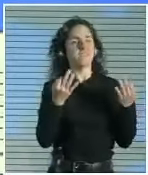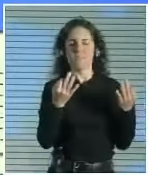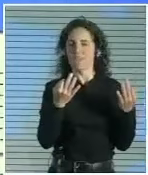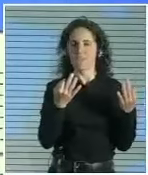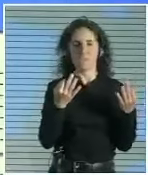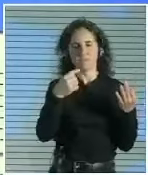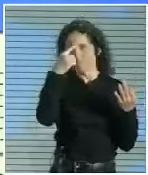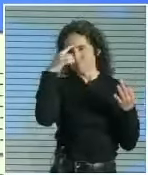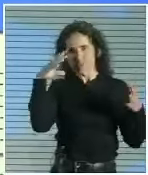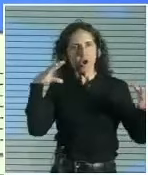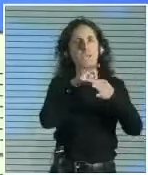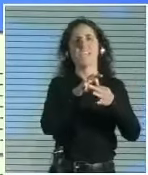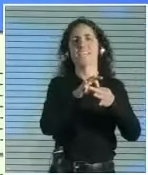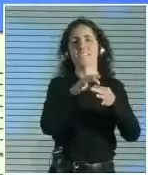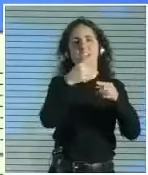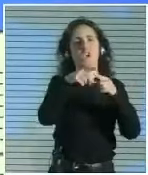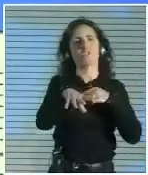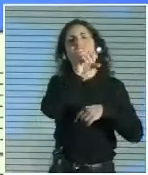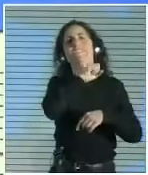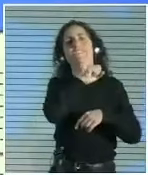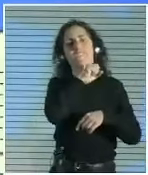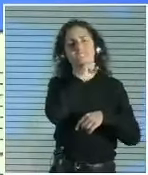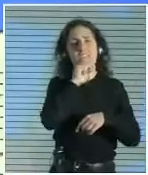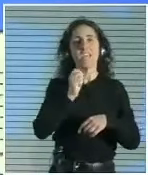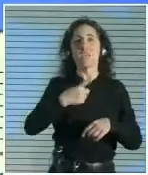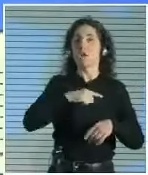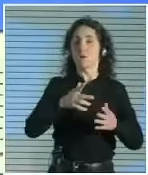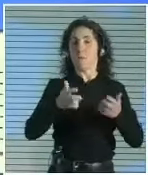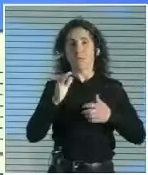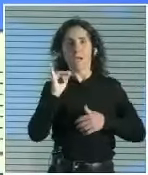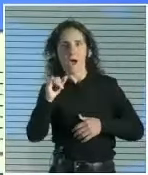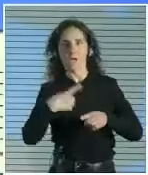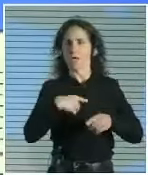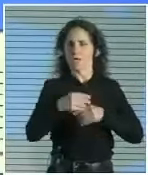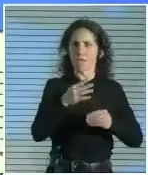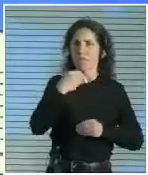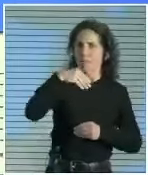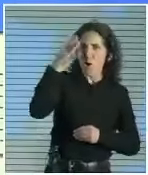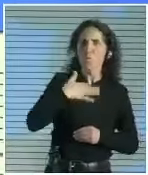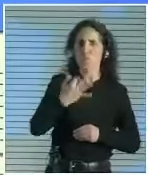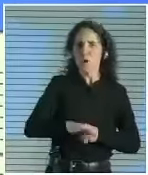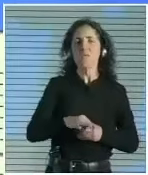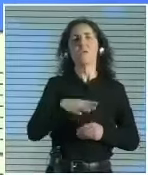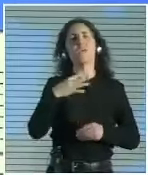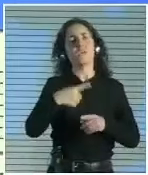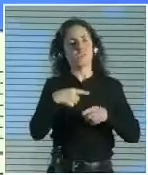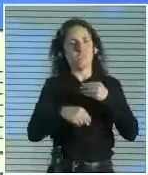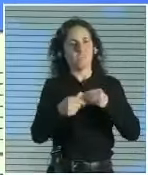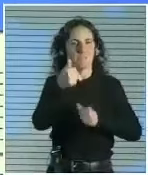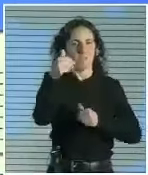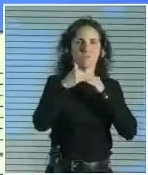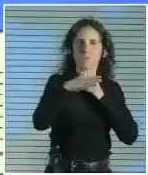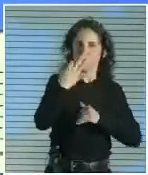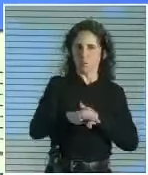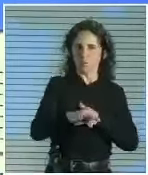advantage. It may help you do better. It may help you make more sustainable business. Once you have act, inspire.